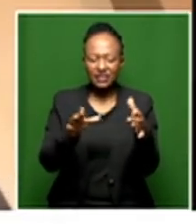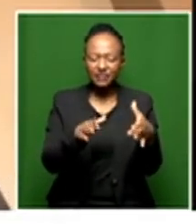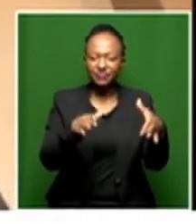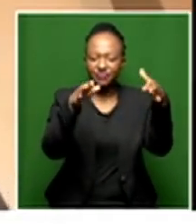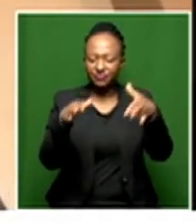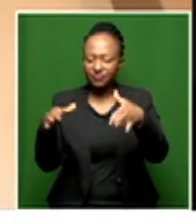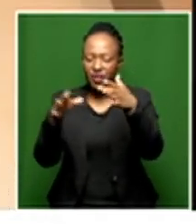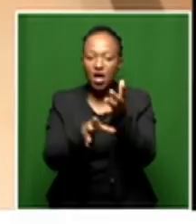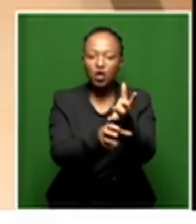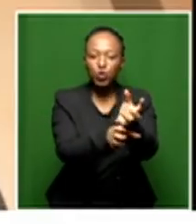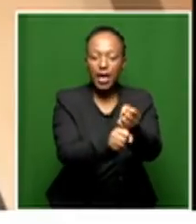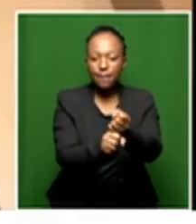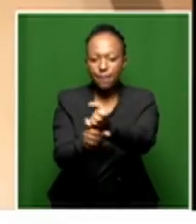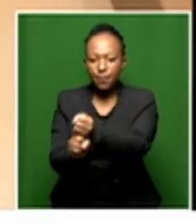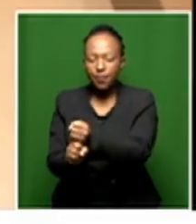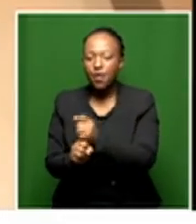reservoirs, right up to